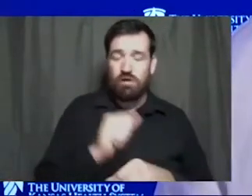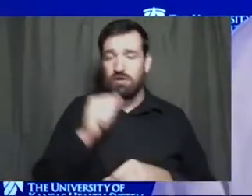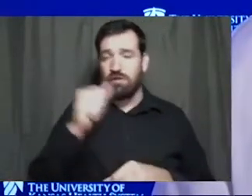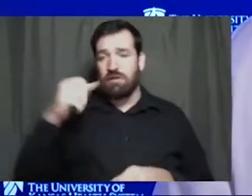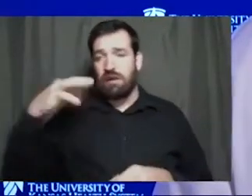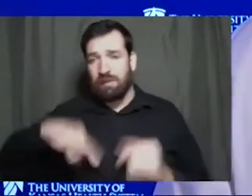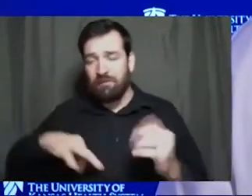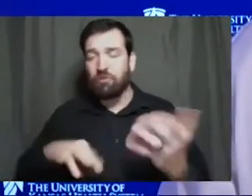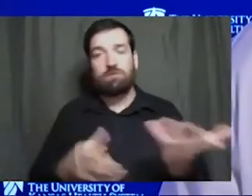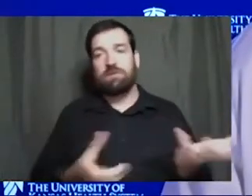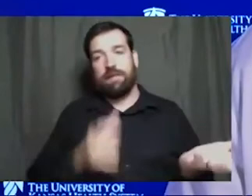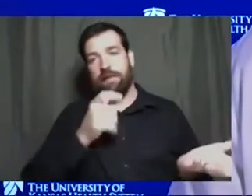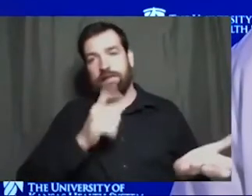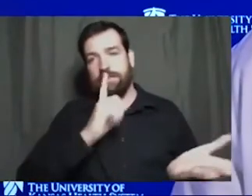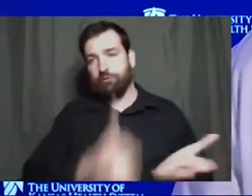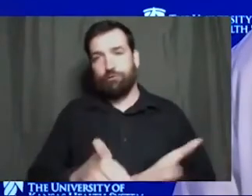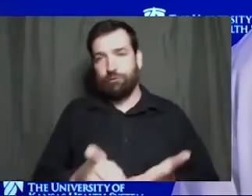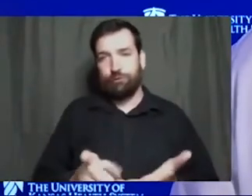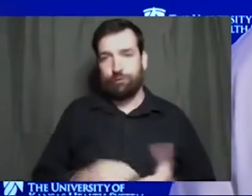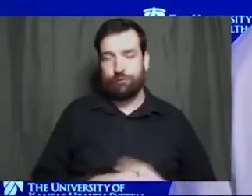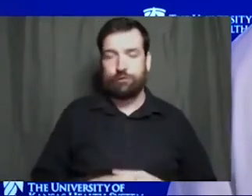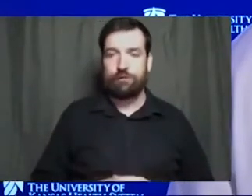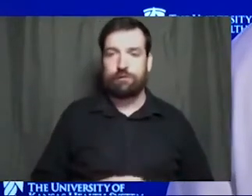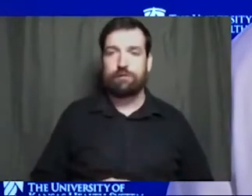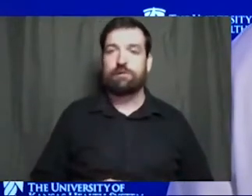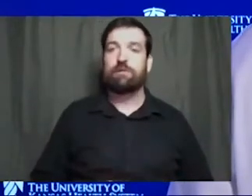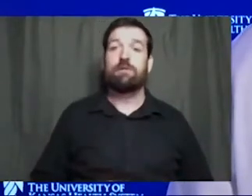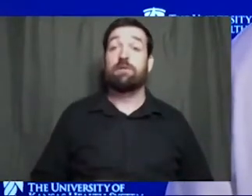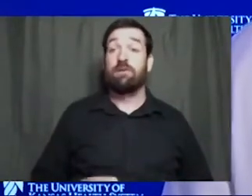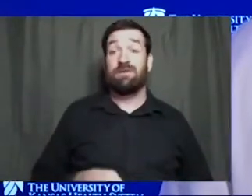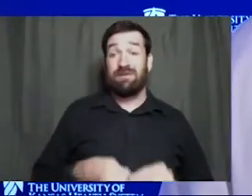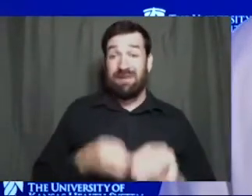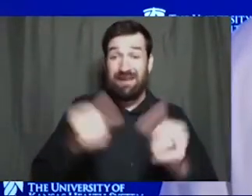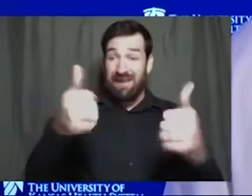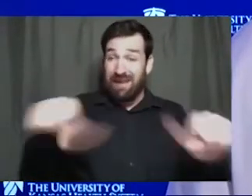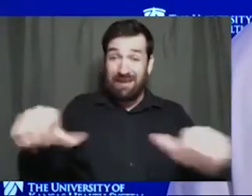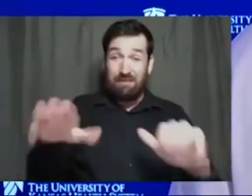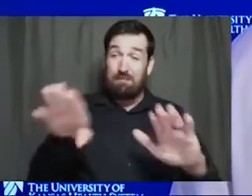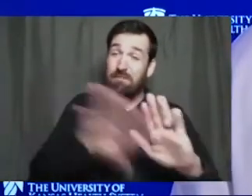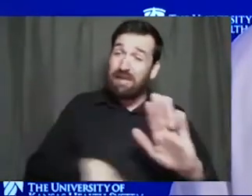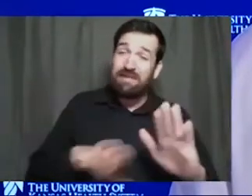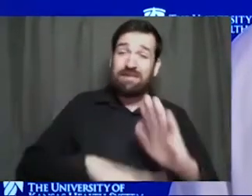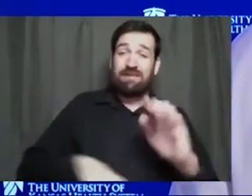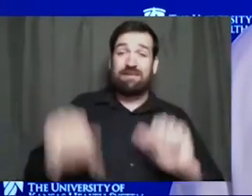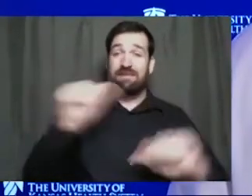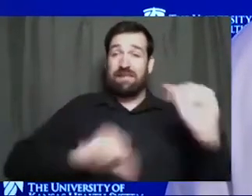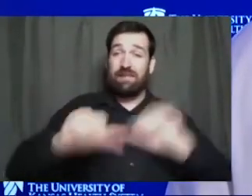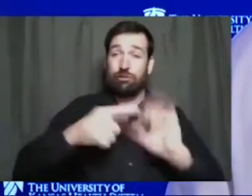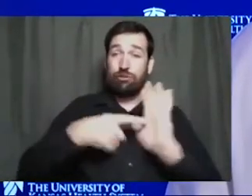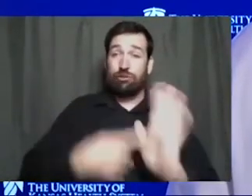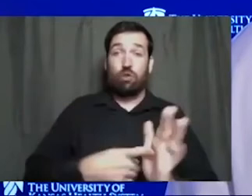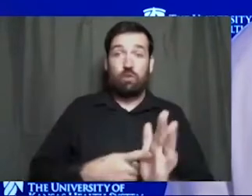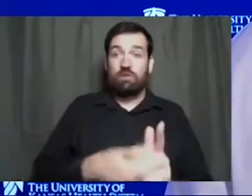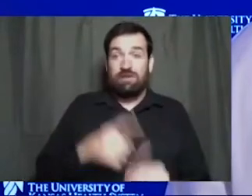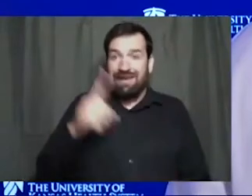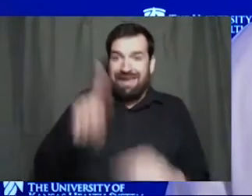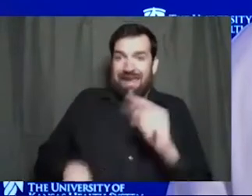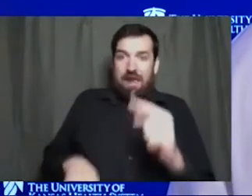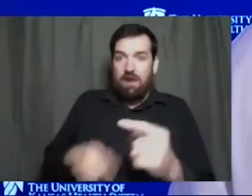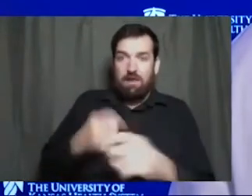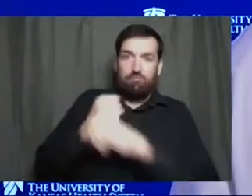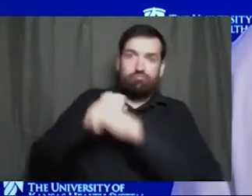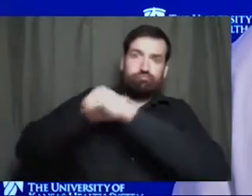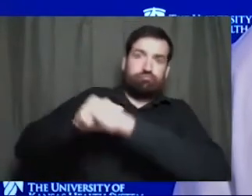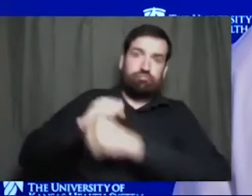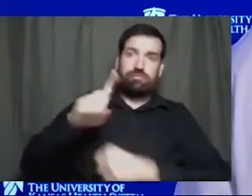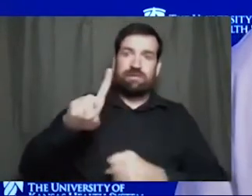science. In addition, I'm not sure any basic science which shows that masking doesn't work for Delta variant. Certainly we don't believe that the virus